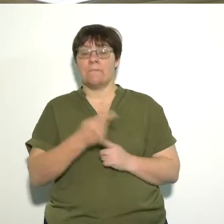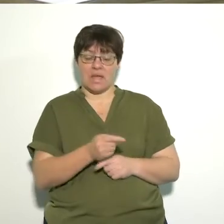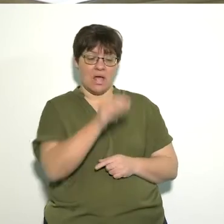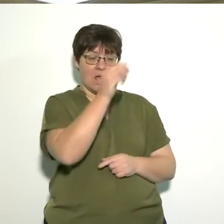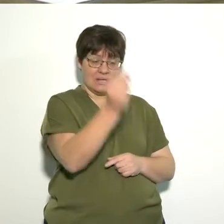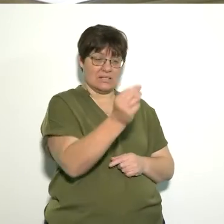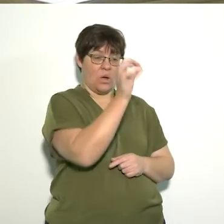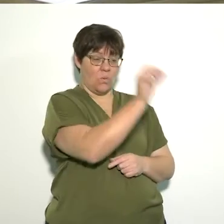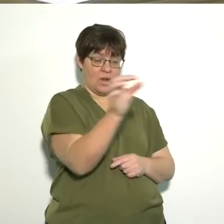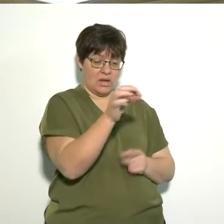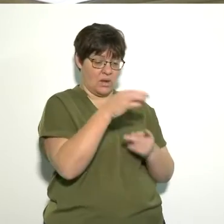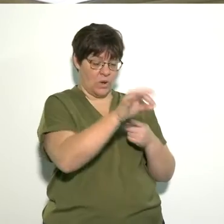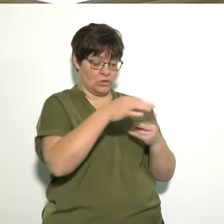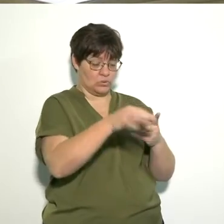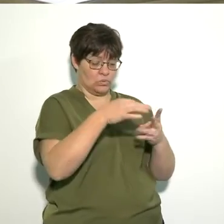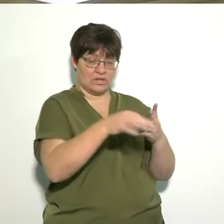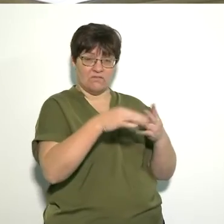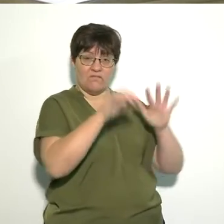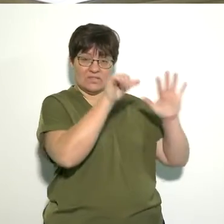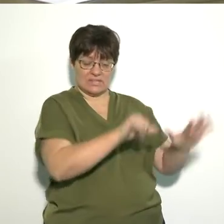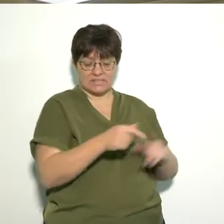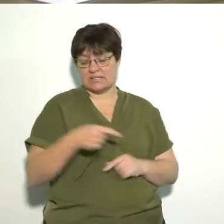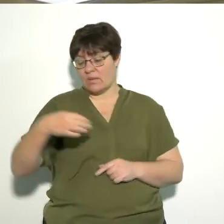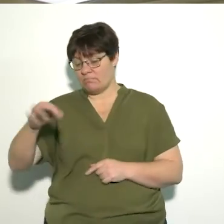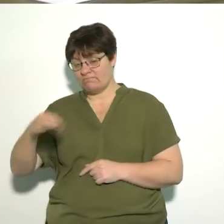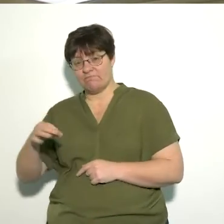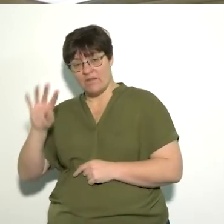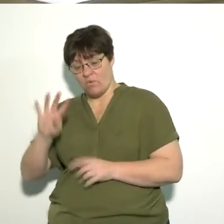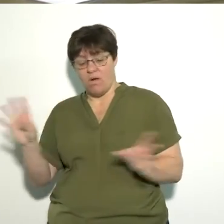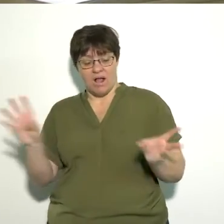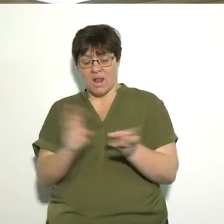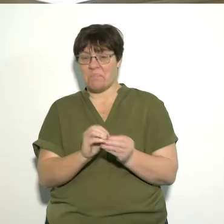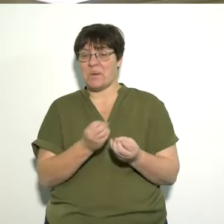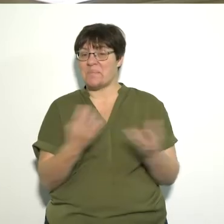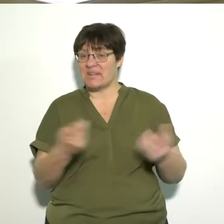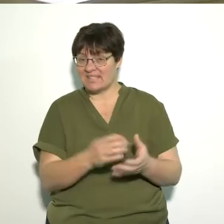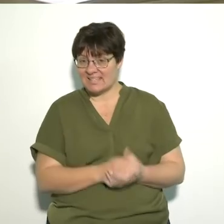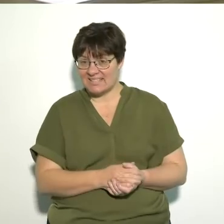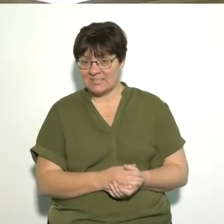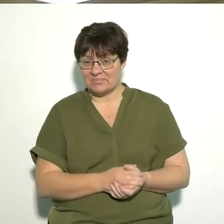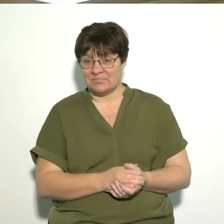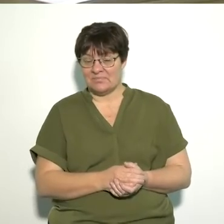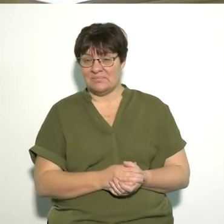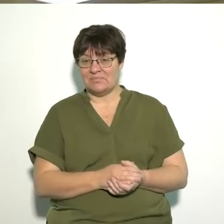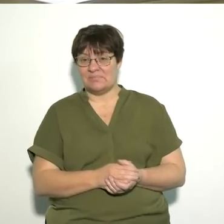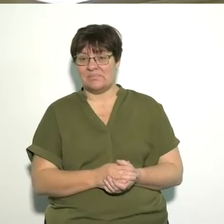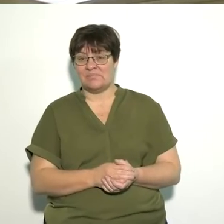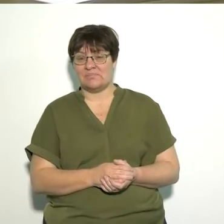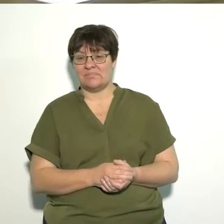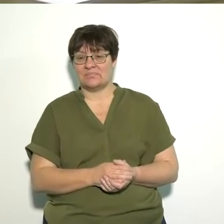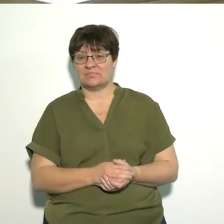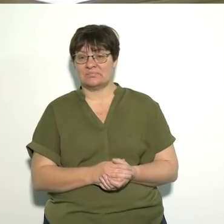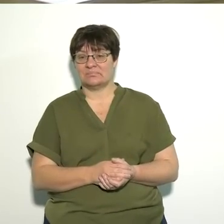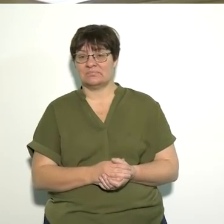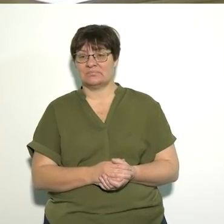make the sum with the matchbox, with the matches inside. Let me just get these out the way so that you can see